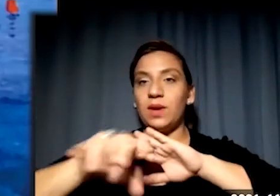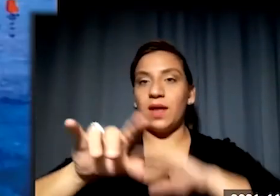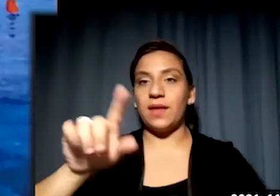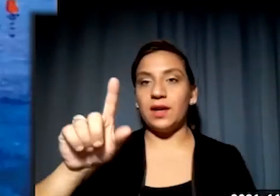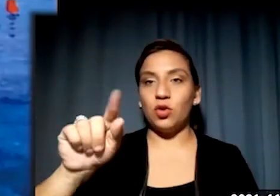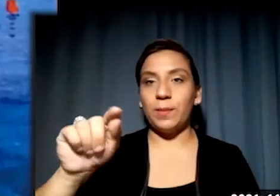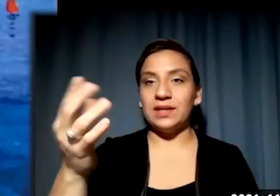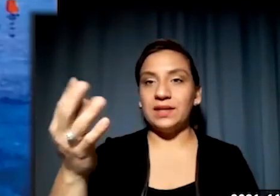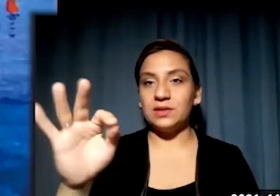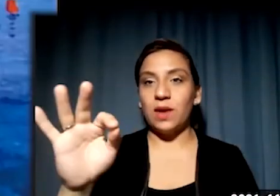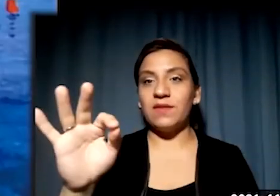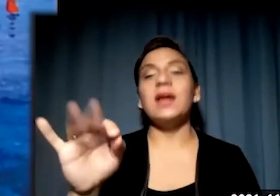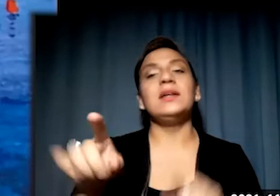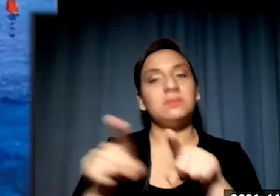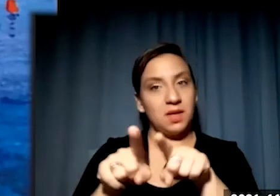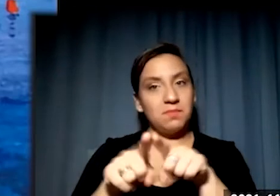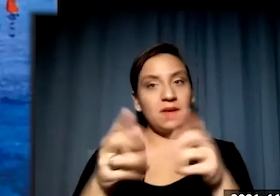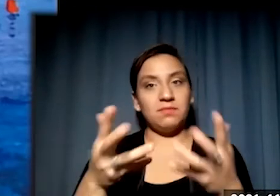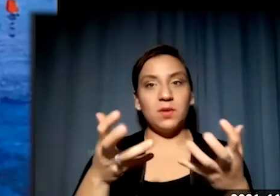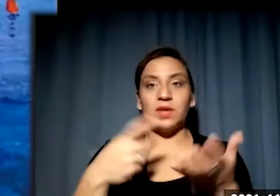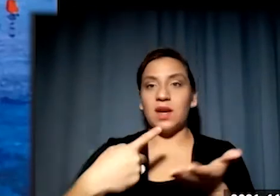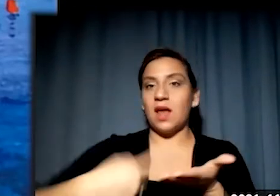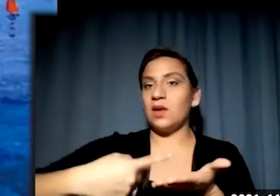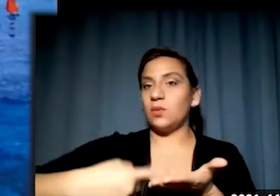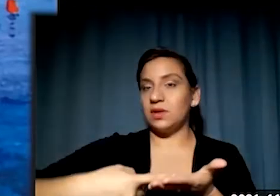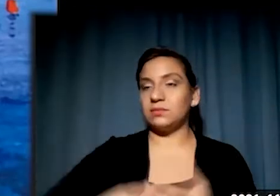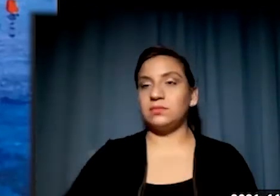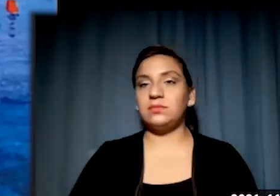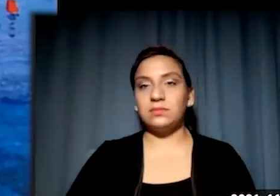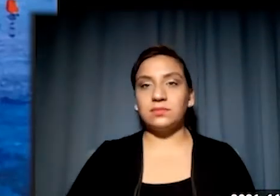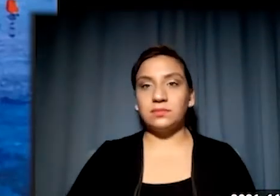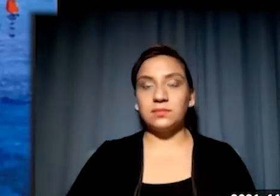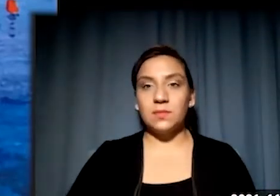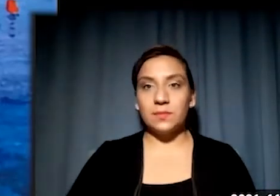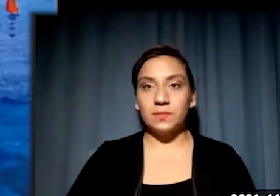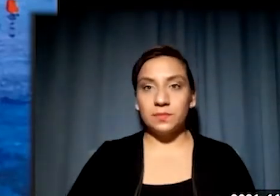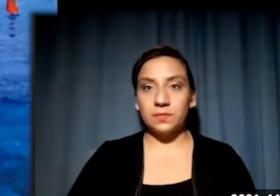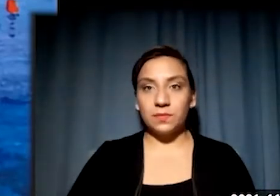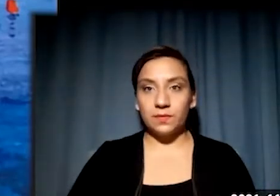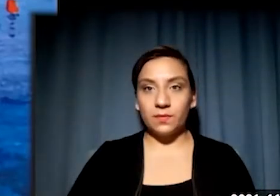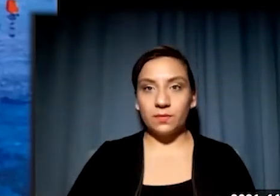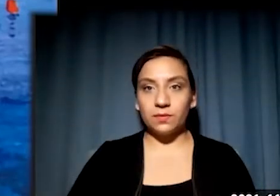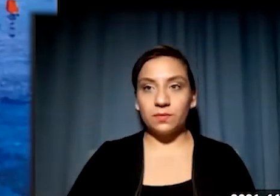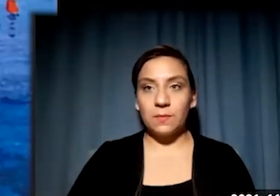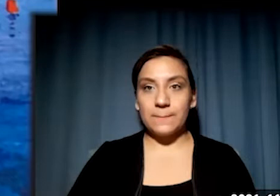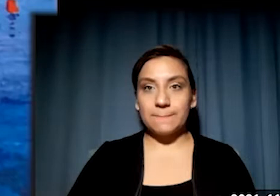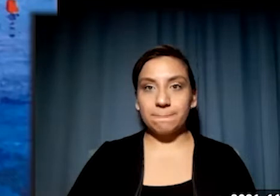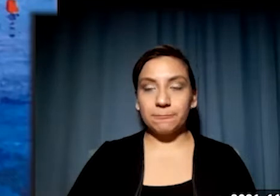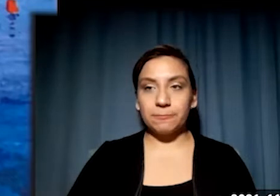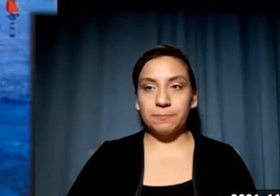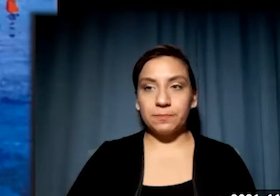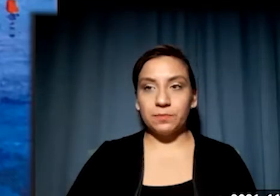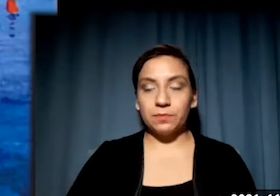puntual approaches addressing the book La Ciudad en el Tiempo, Cinco Siglos de Representaciones Artísticas de San Juan, published